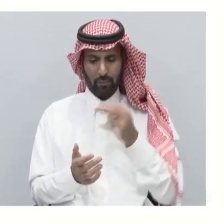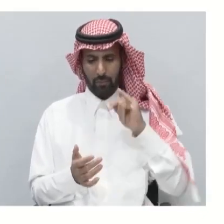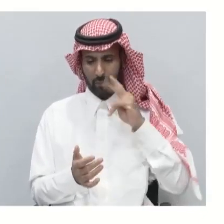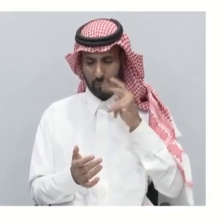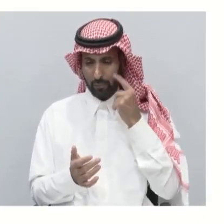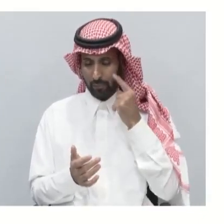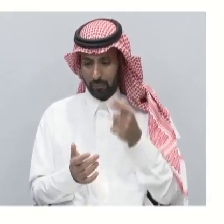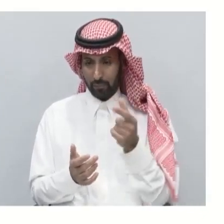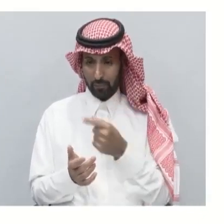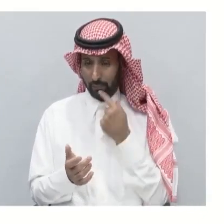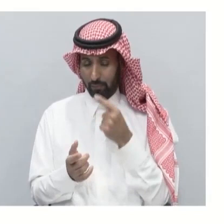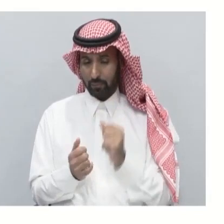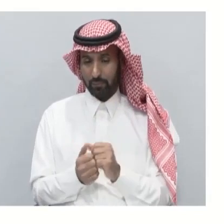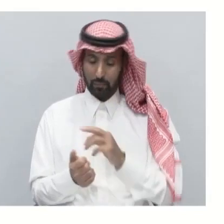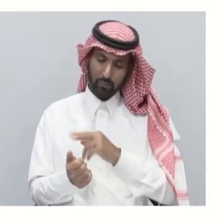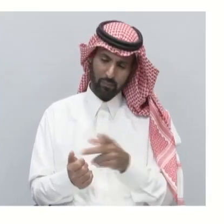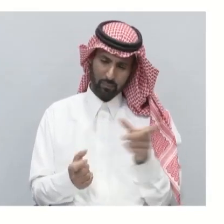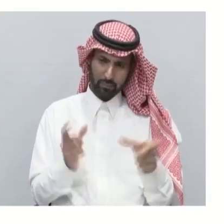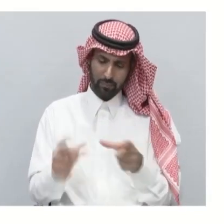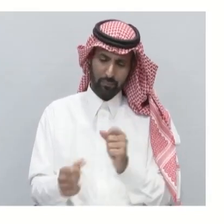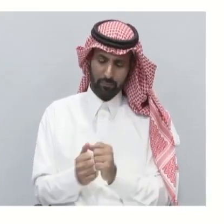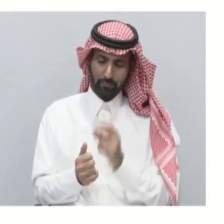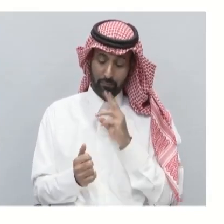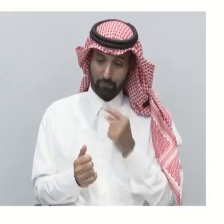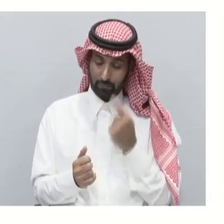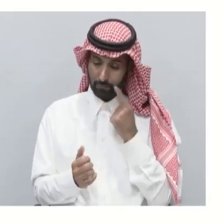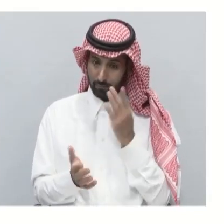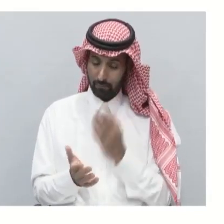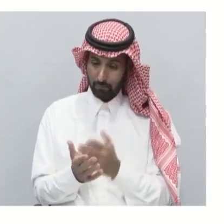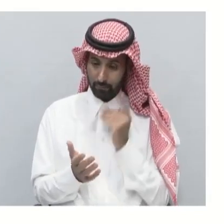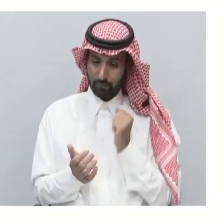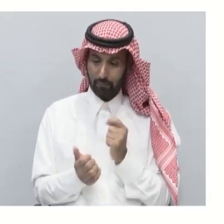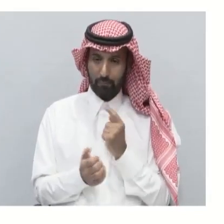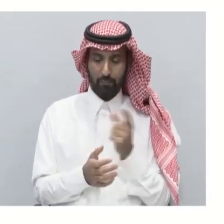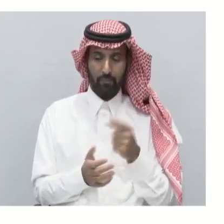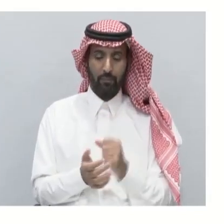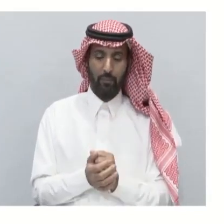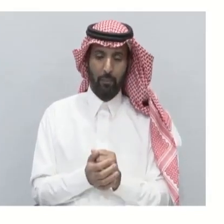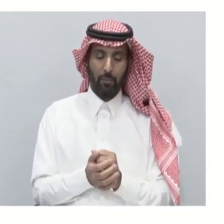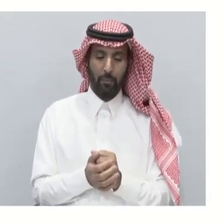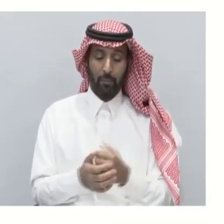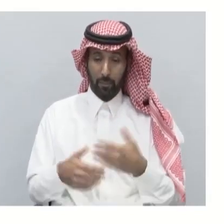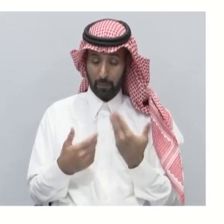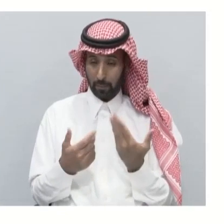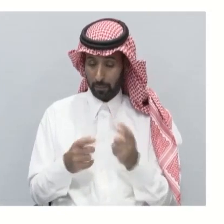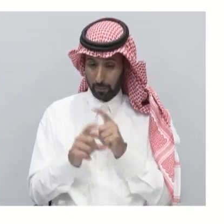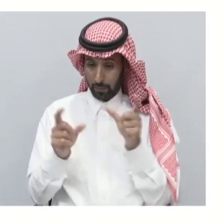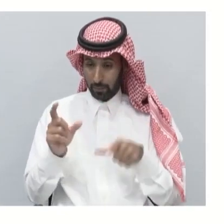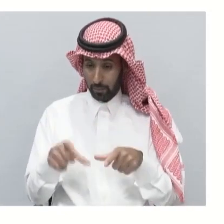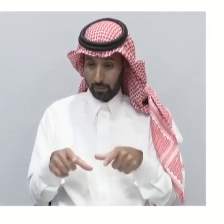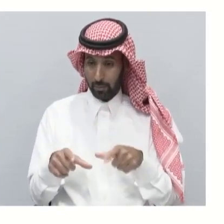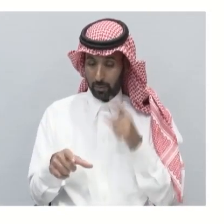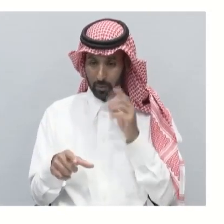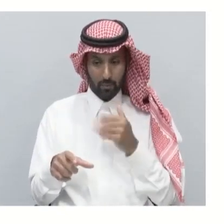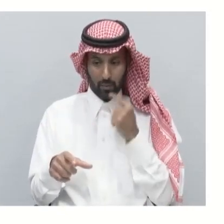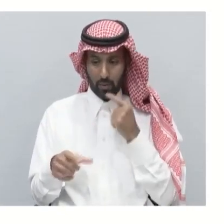best regards, sincerely. You have to be much more formal. Then the style will be more